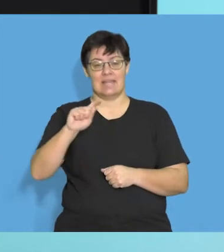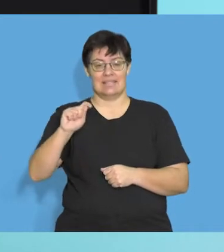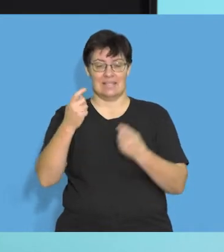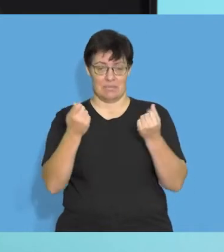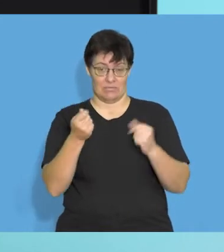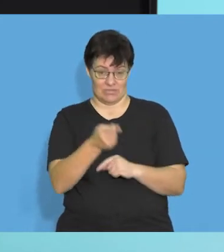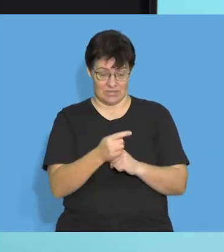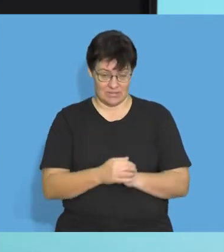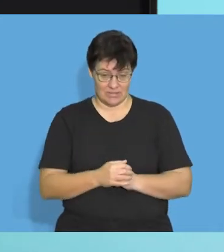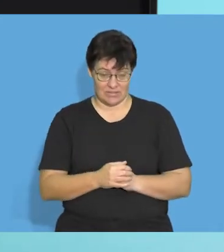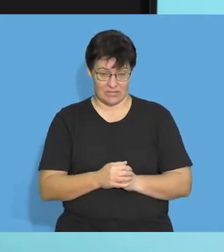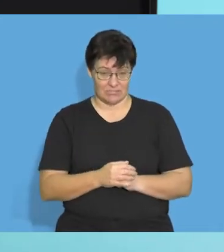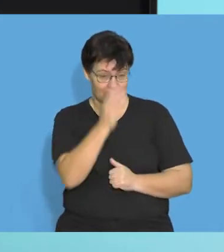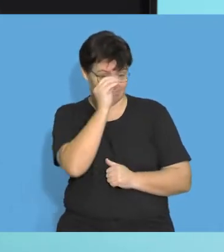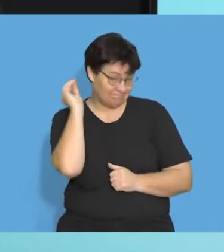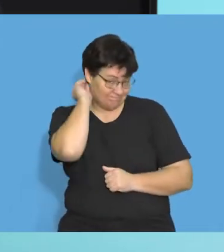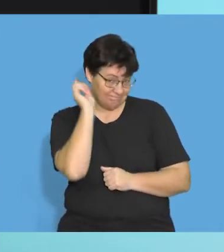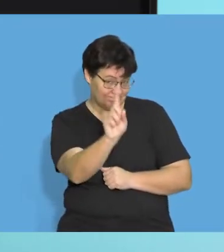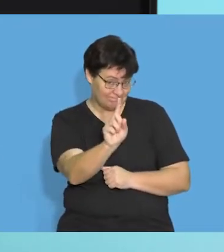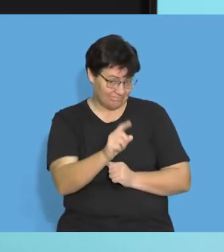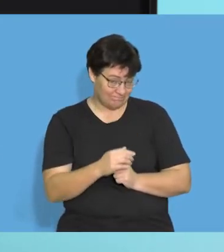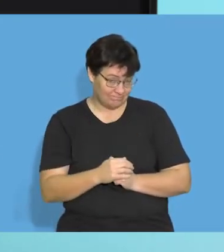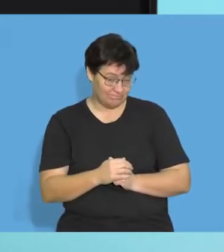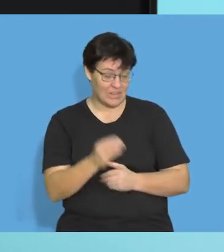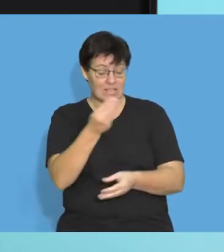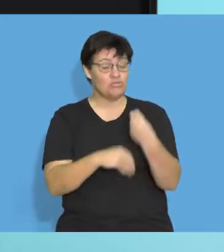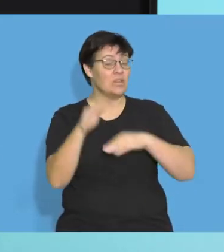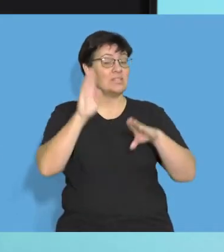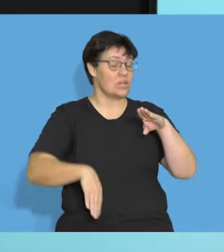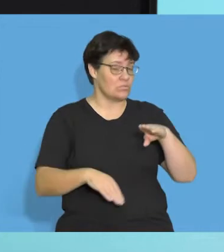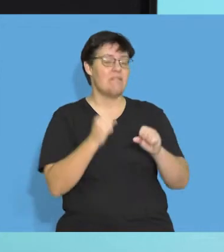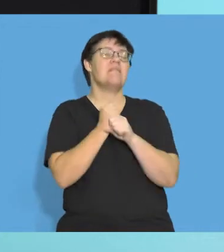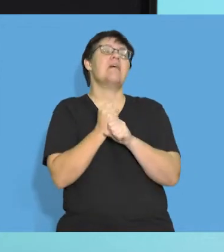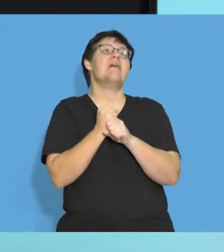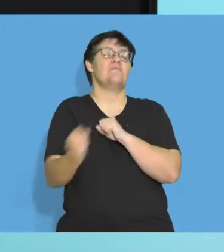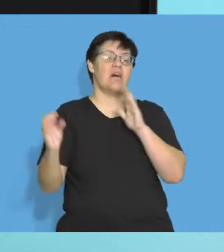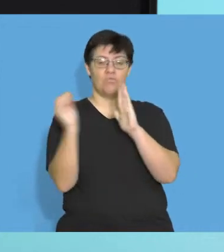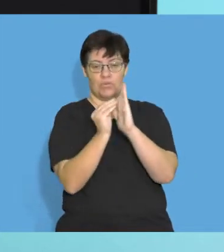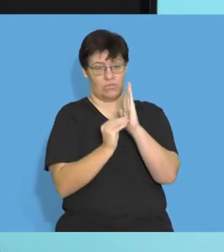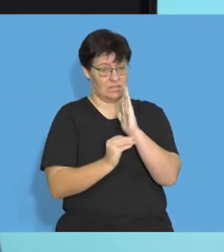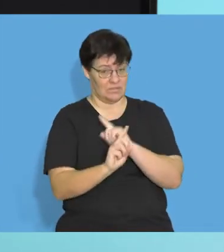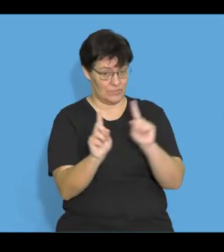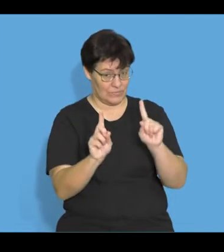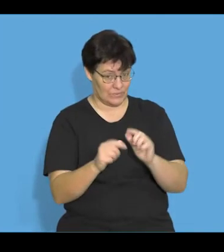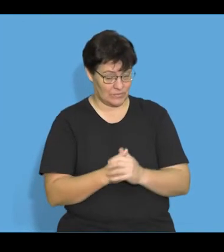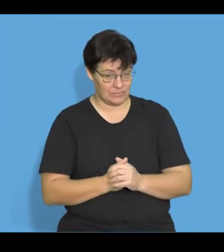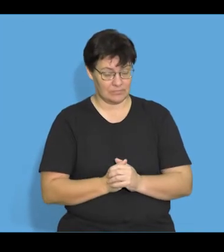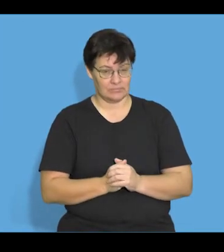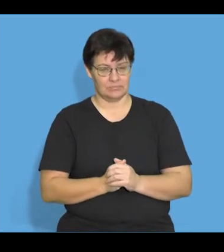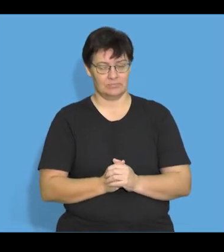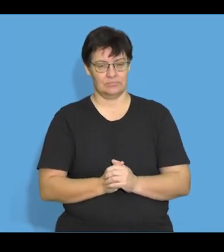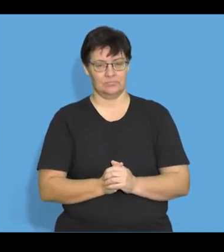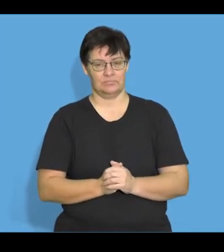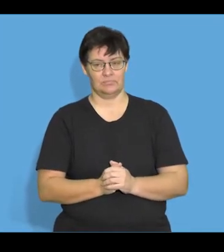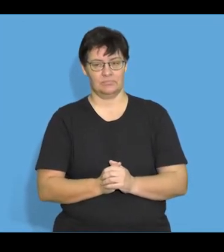Okay? Keep that at the back of your minds. Trade discount is never ever recorded. Okay, the next one.